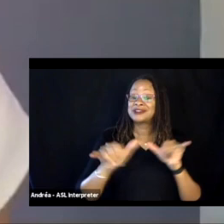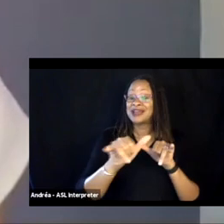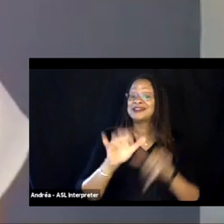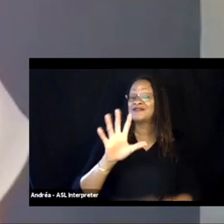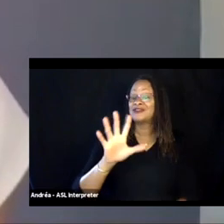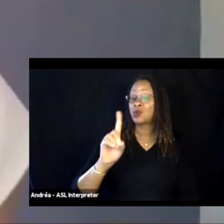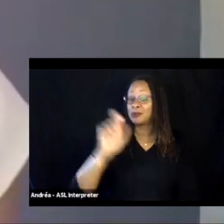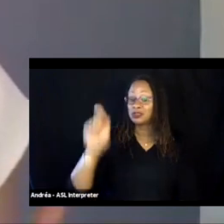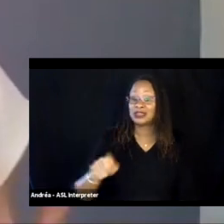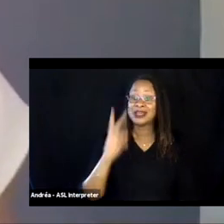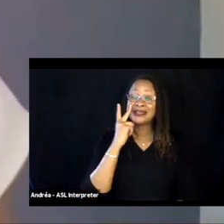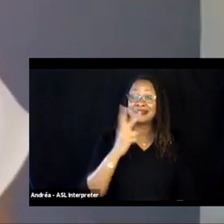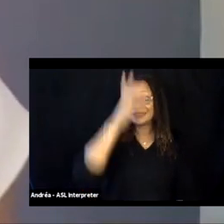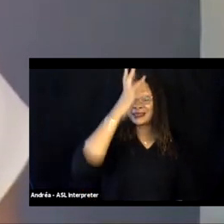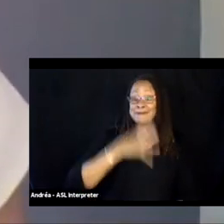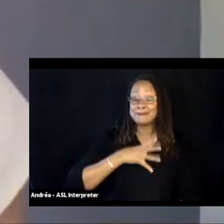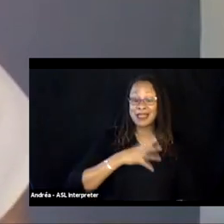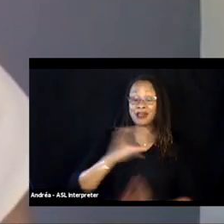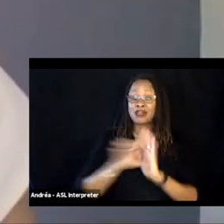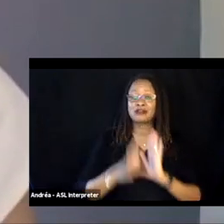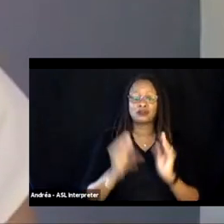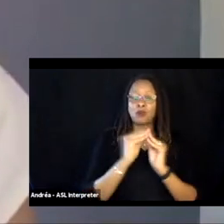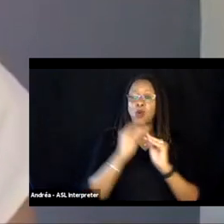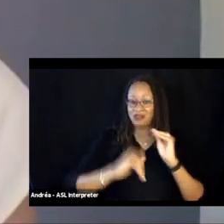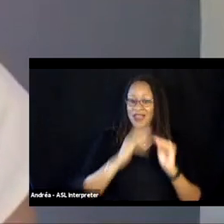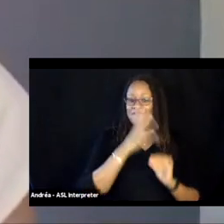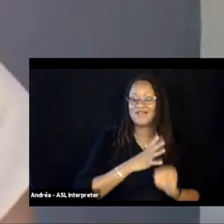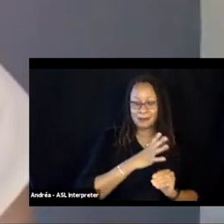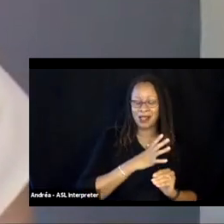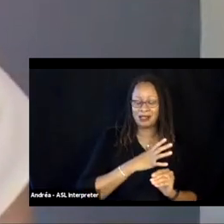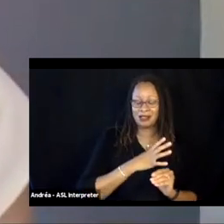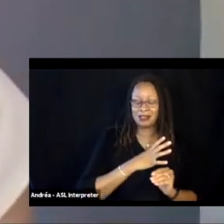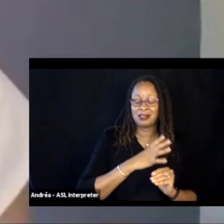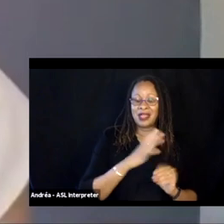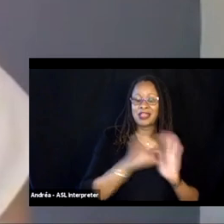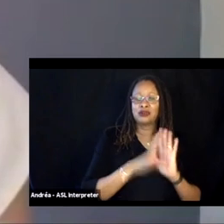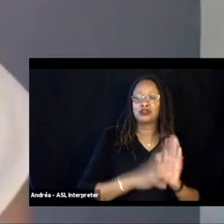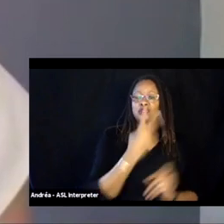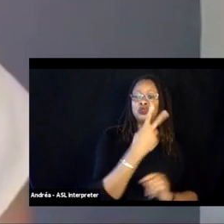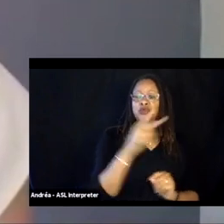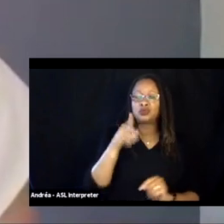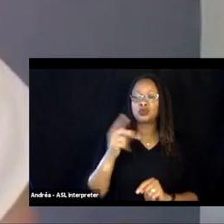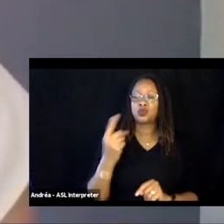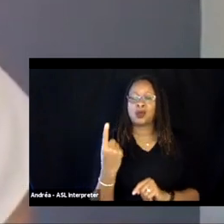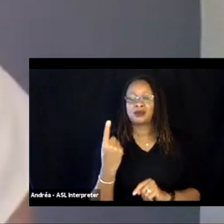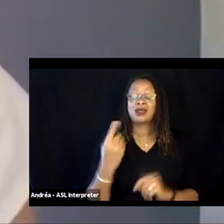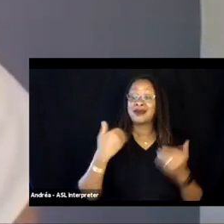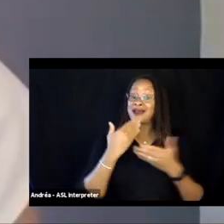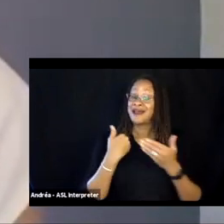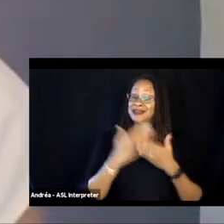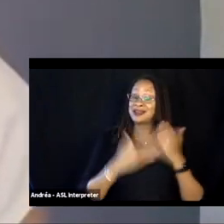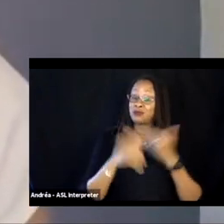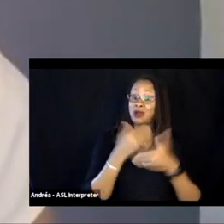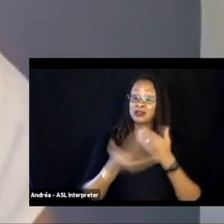see, male characters still outnumber female characters 2-1. And we have made some progress over time, but not much.